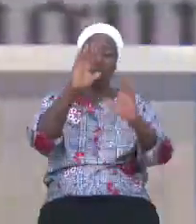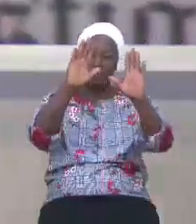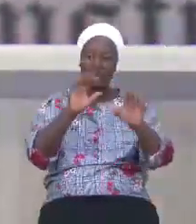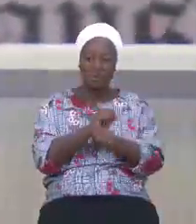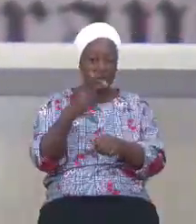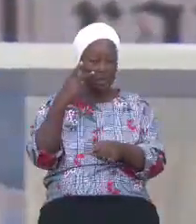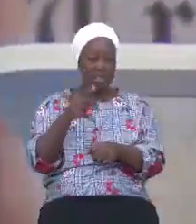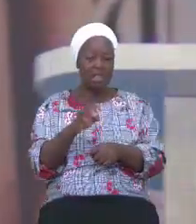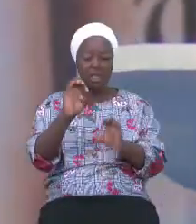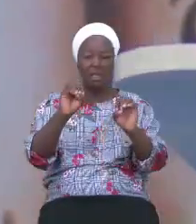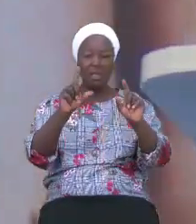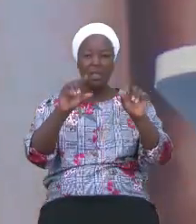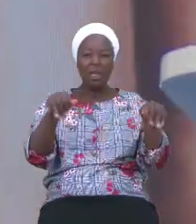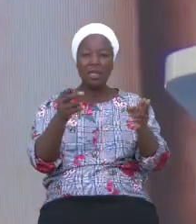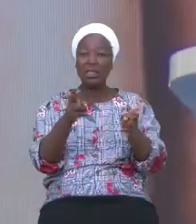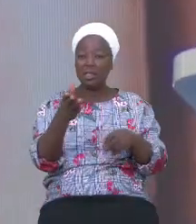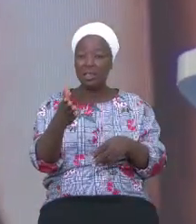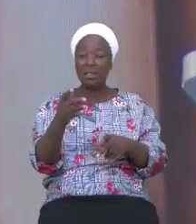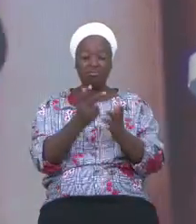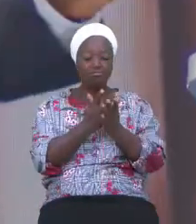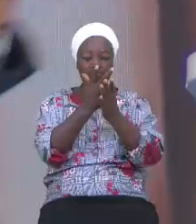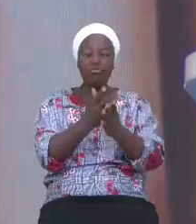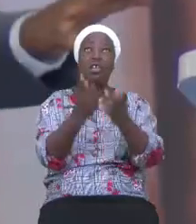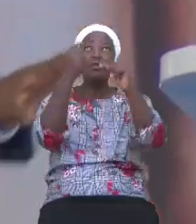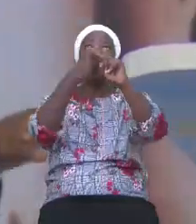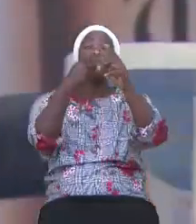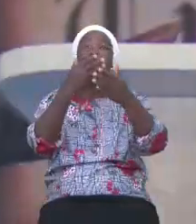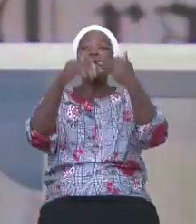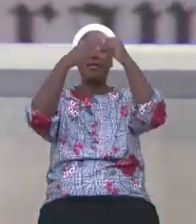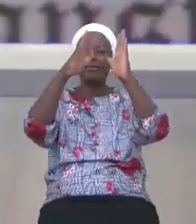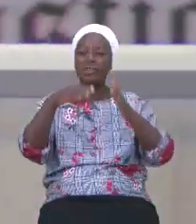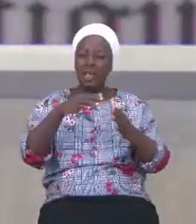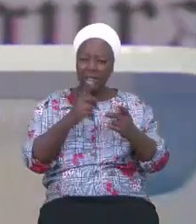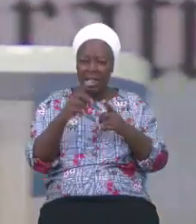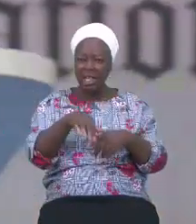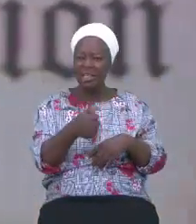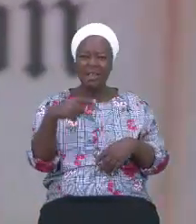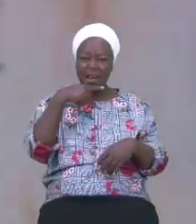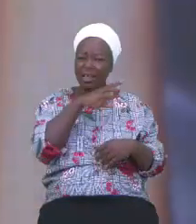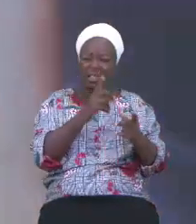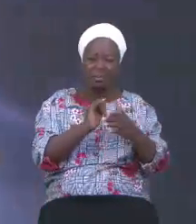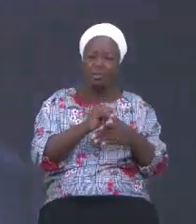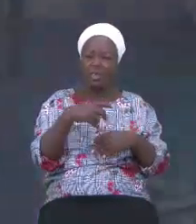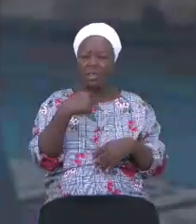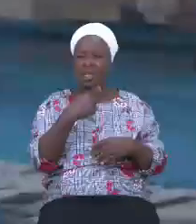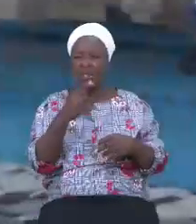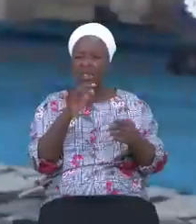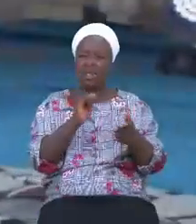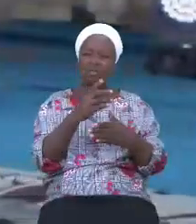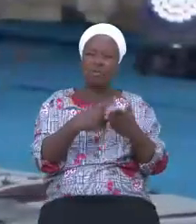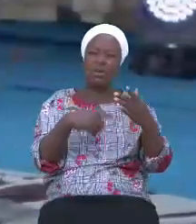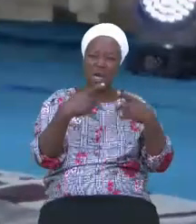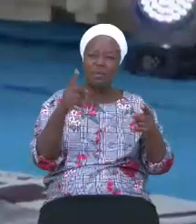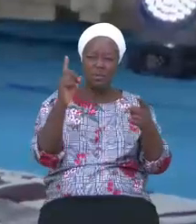Chariots came from heaven. Any lie anybody have been telling, what happened to Elijah? And